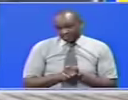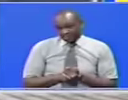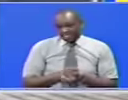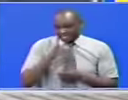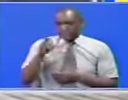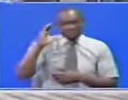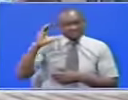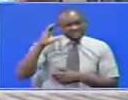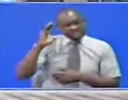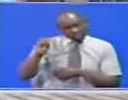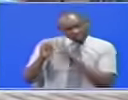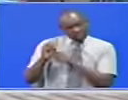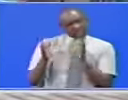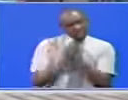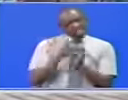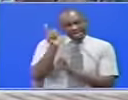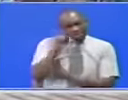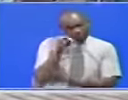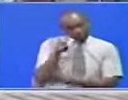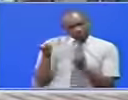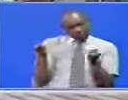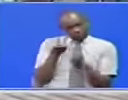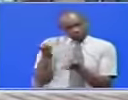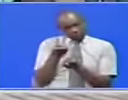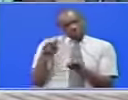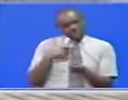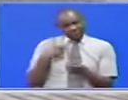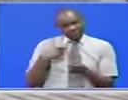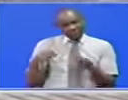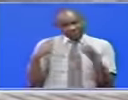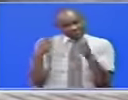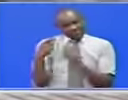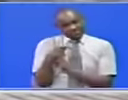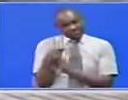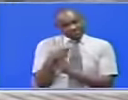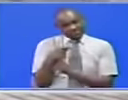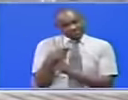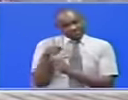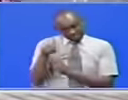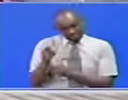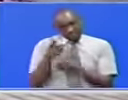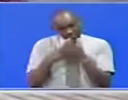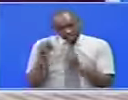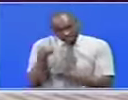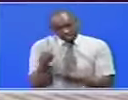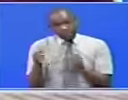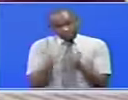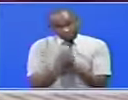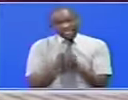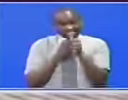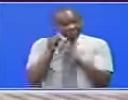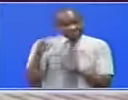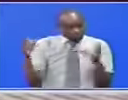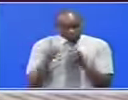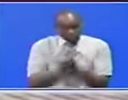Chama cha Mashinani and KANU seem to be having those bitter relationship between the officials there or the leaders in those